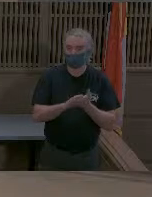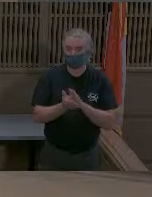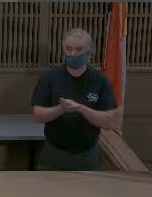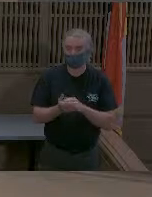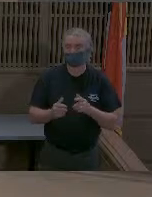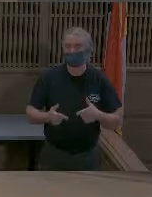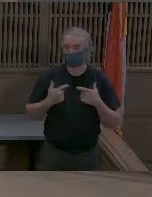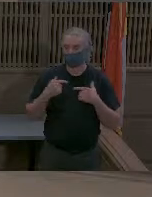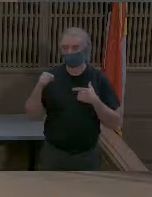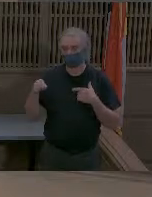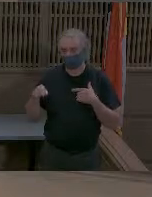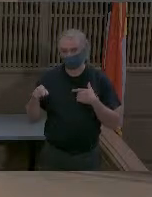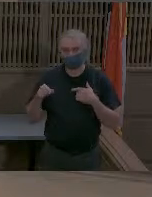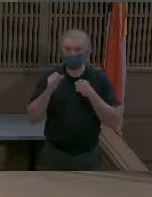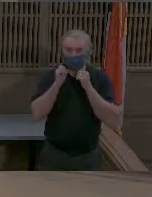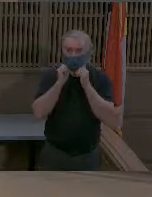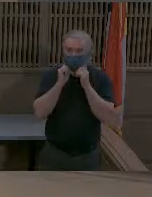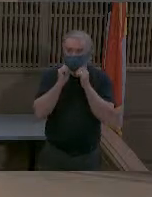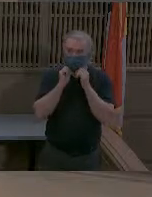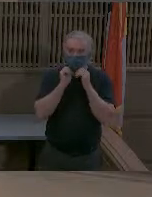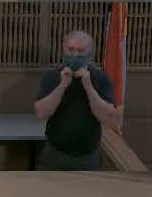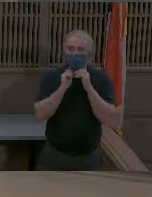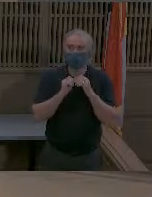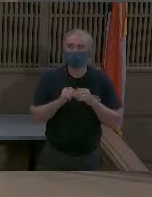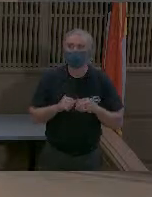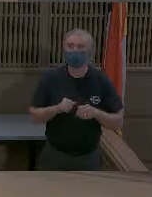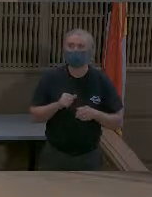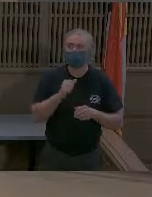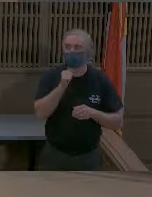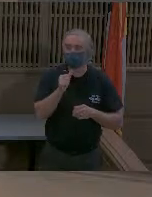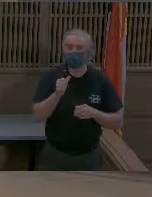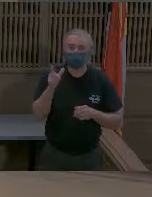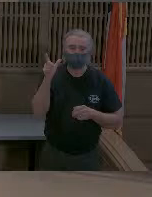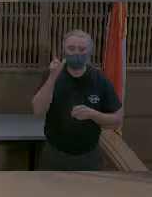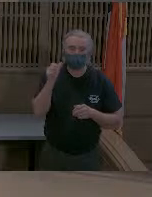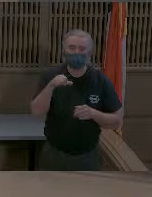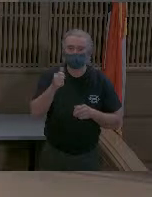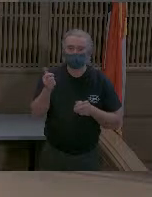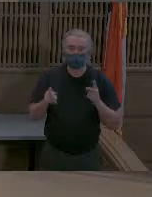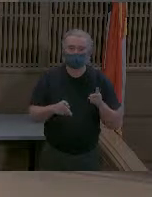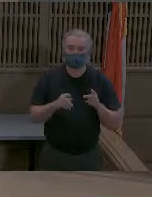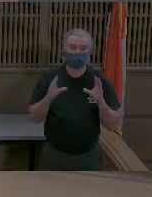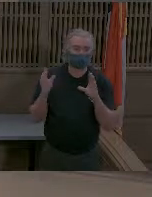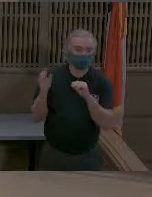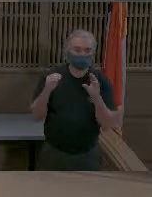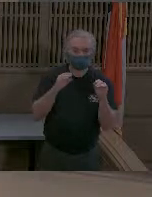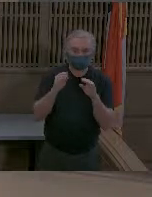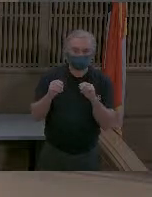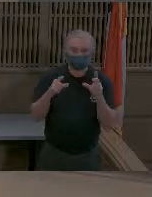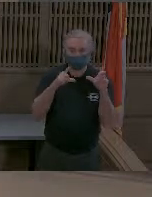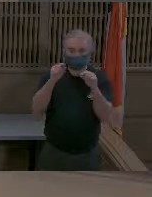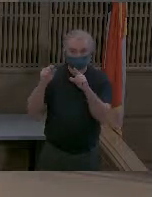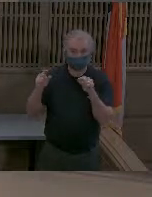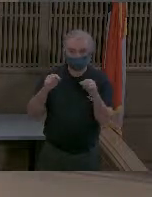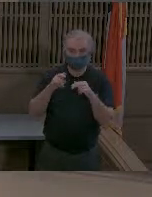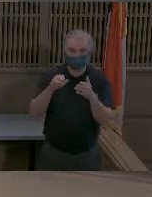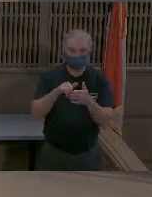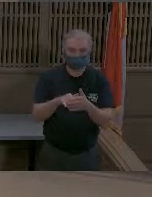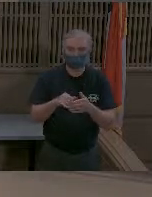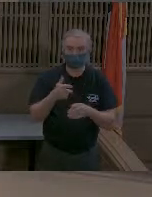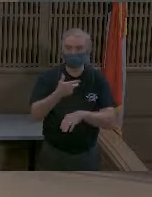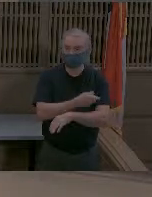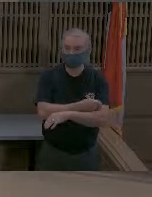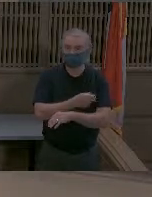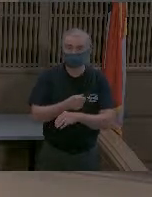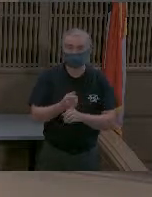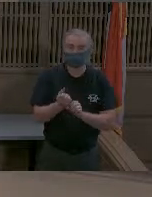you, don't take other people's word for it, but when you read the facts and you really get the information you need,